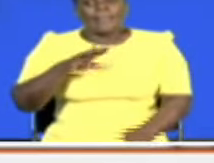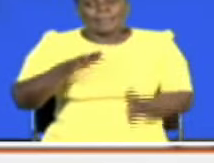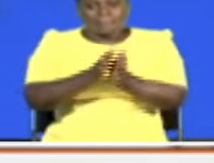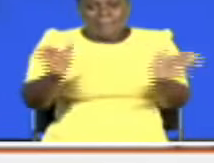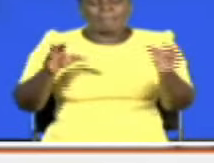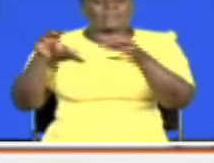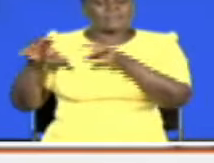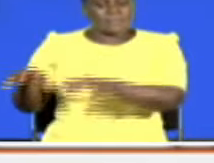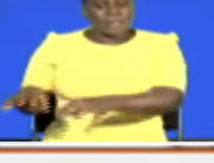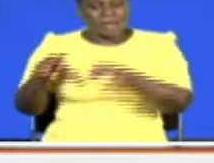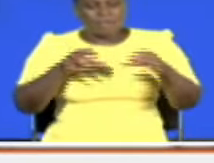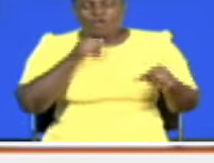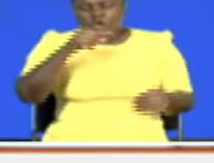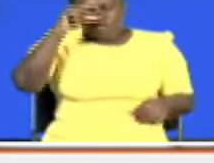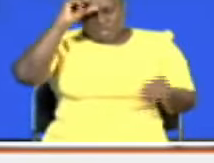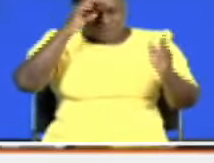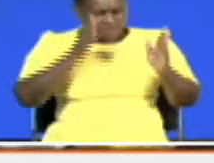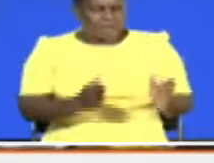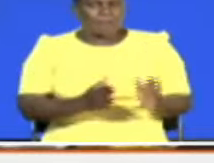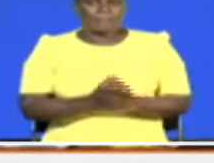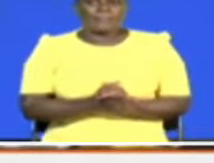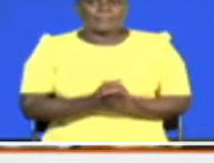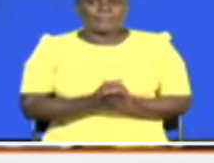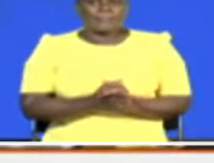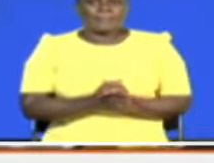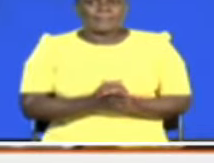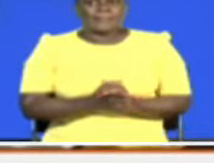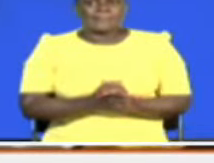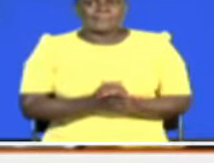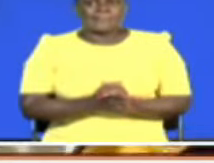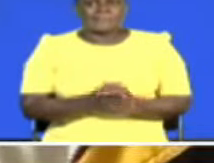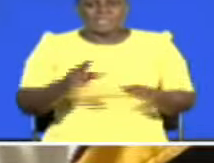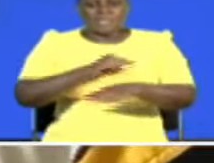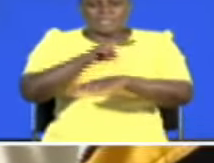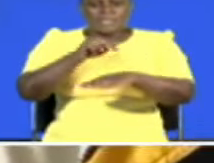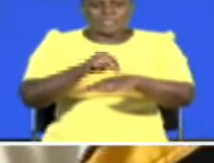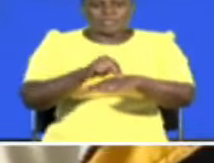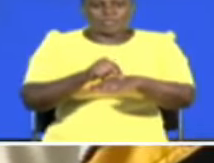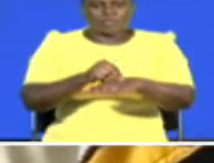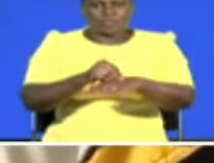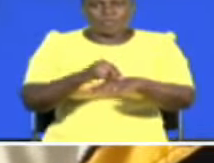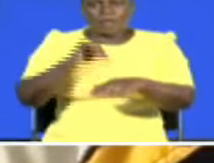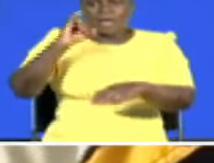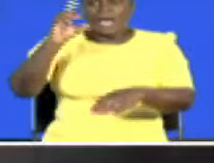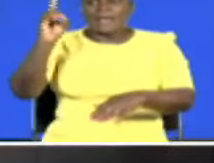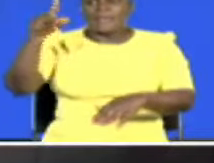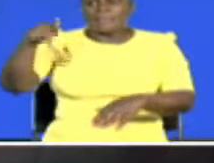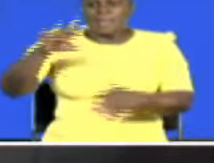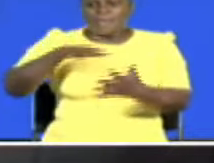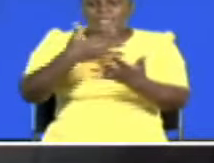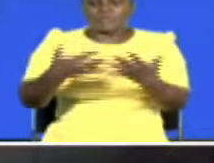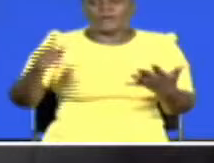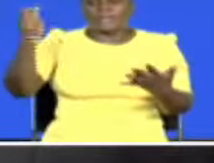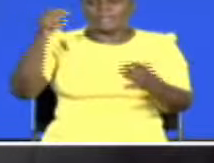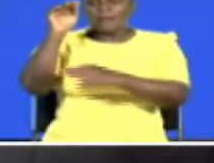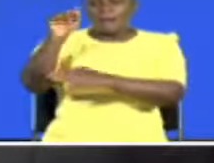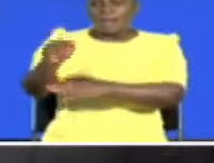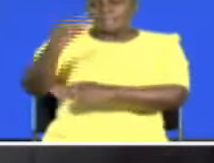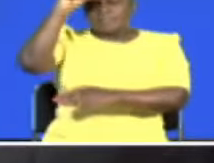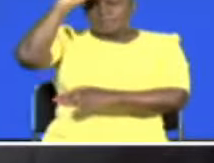ndio wanateseka, sio gavana anateseka. Meanwhile, the National IDPs Network Kenya has called on